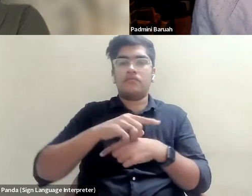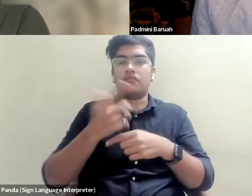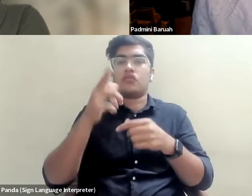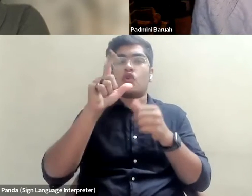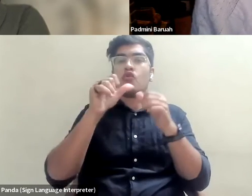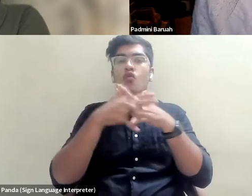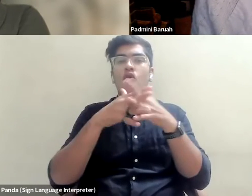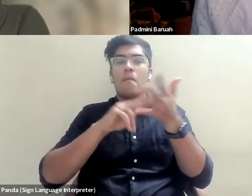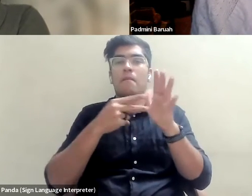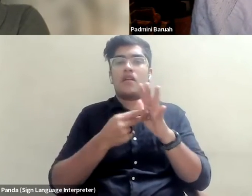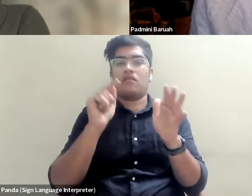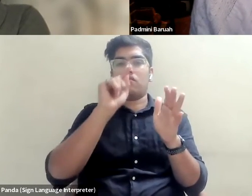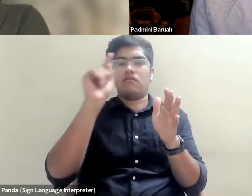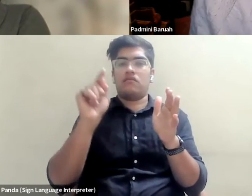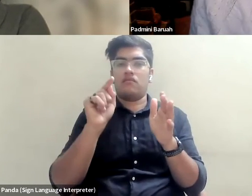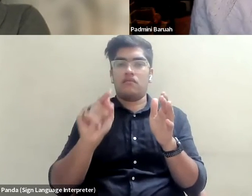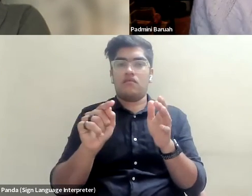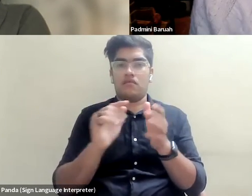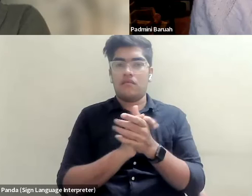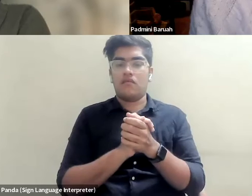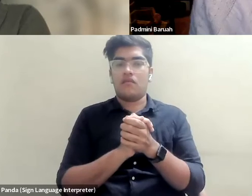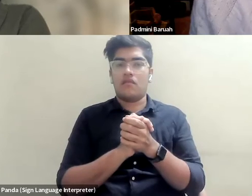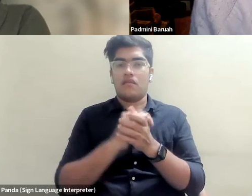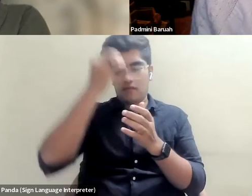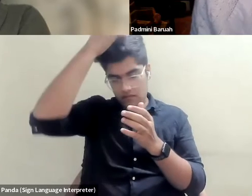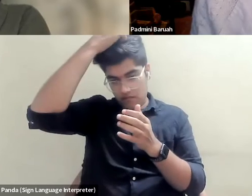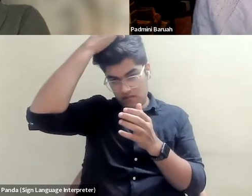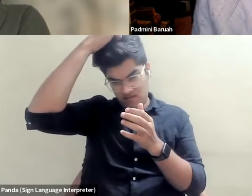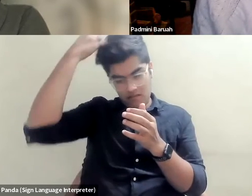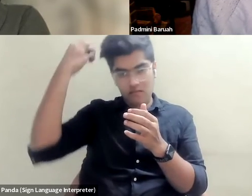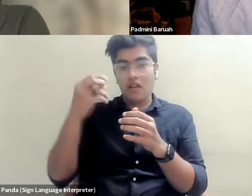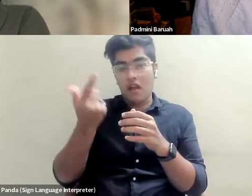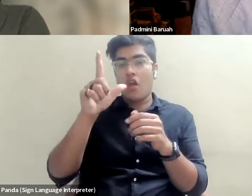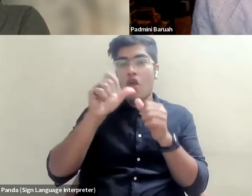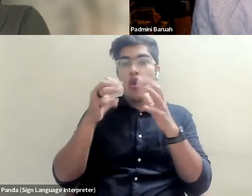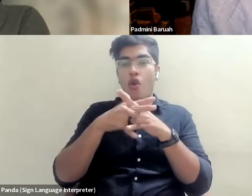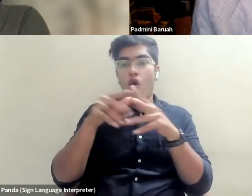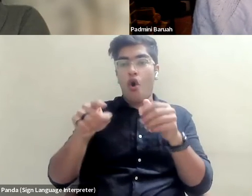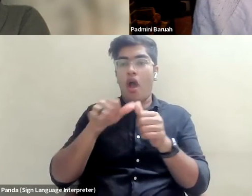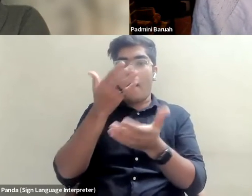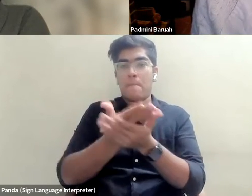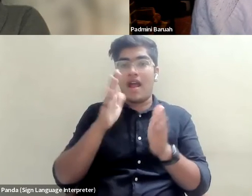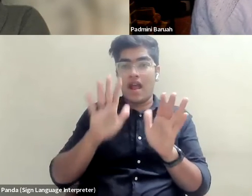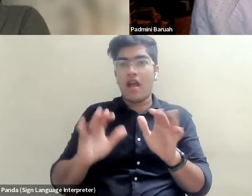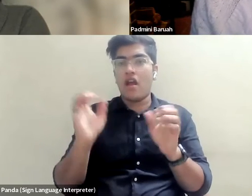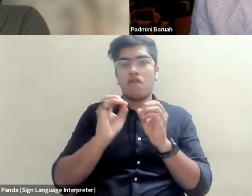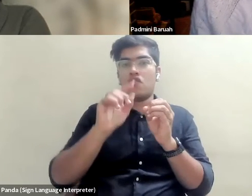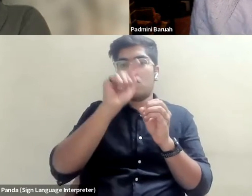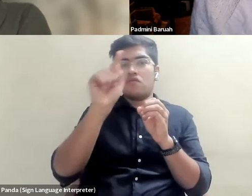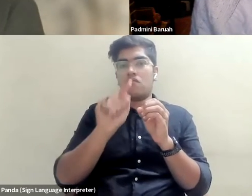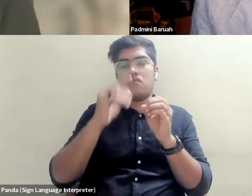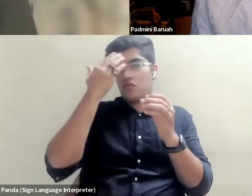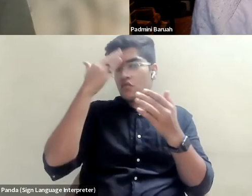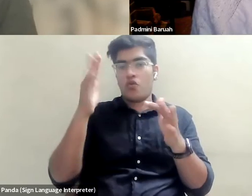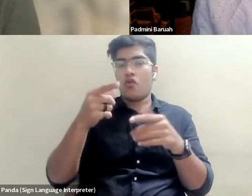means in that context. Does the law as a terrain apply even in these situations? So there's questions to think